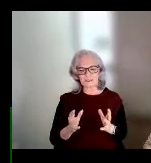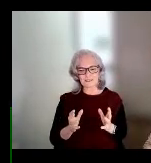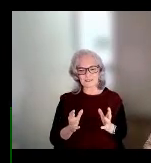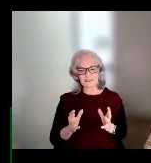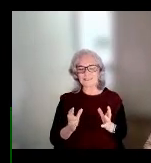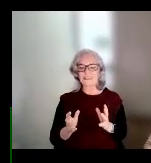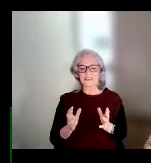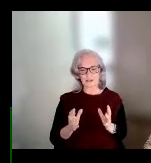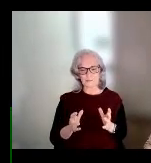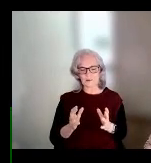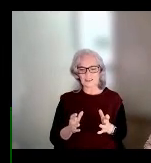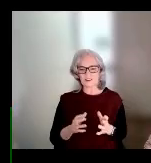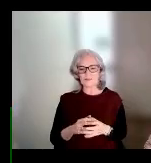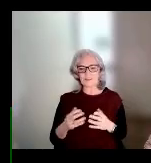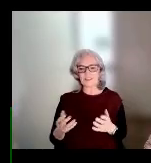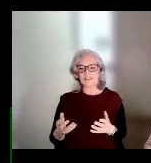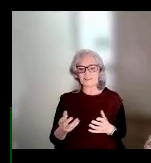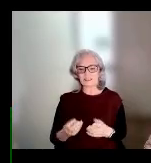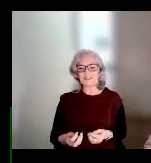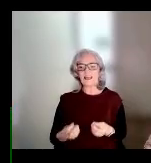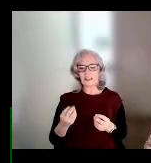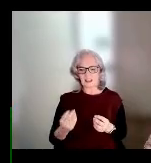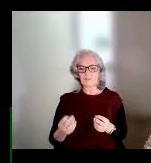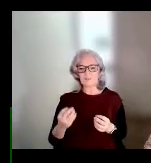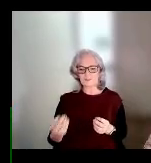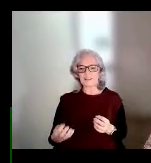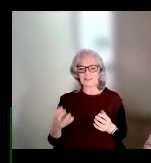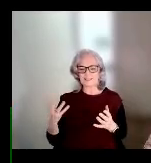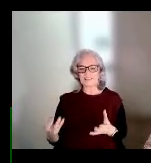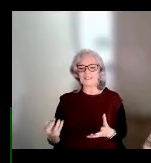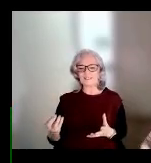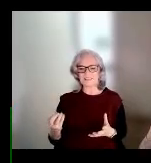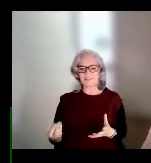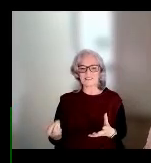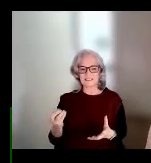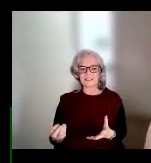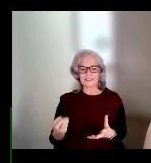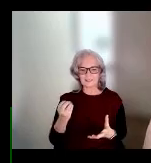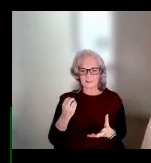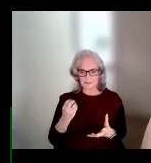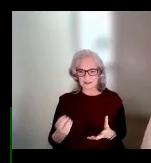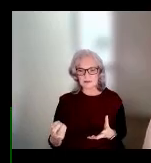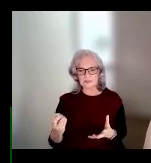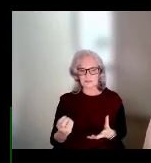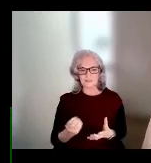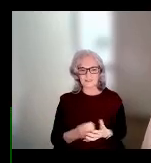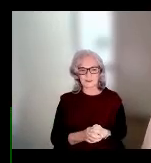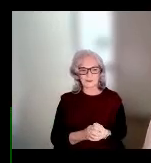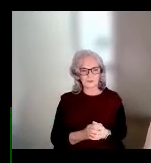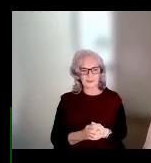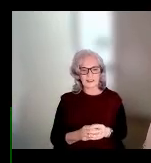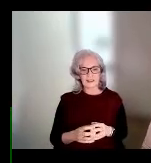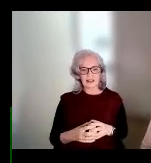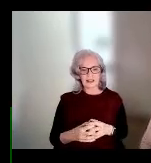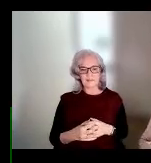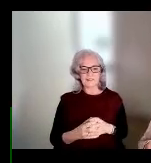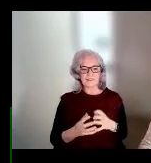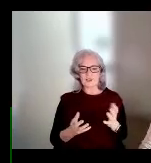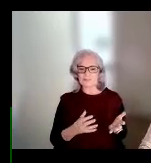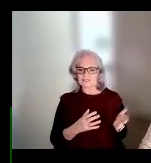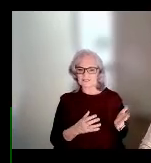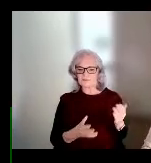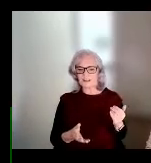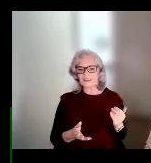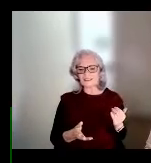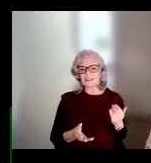are doing this care coordination within the clinics love doing this and they see it as a need. And so they're running with it themselves. So